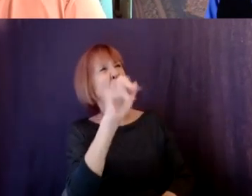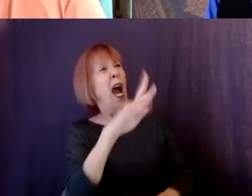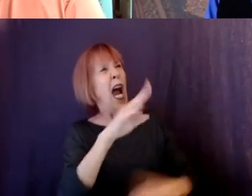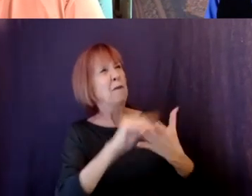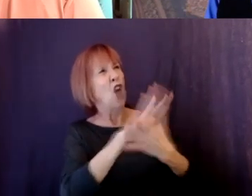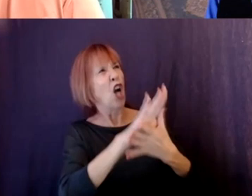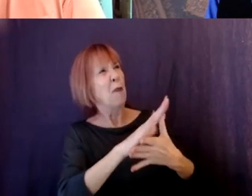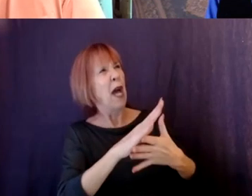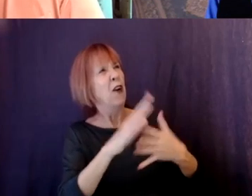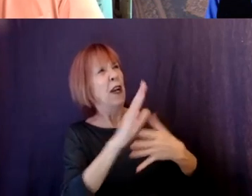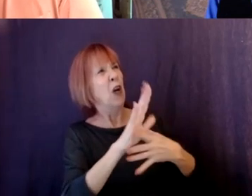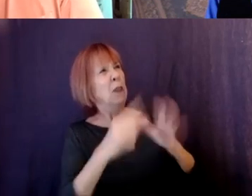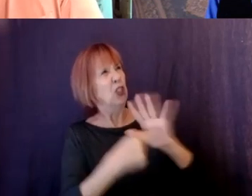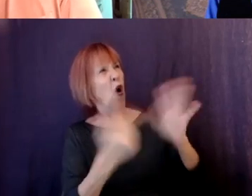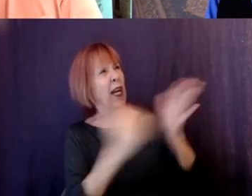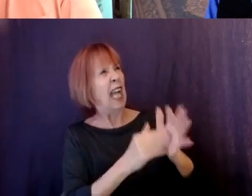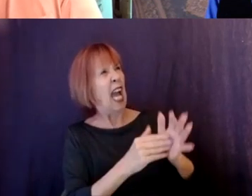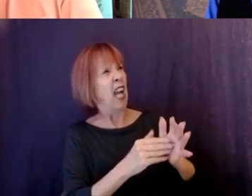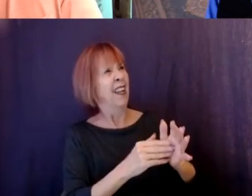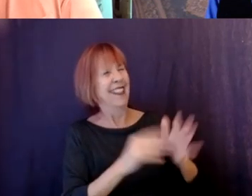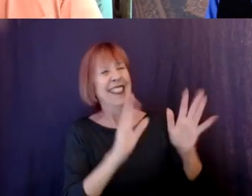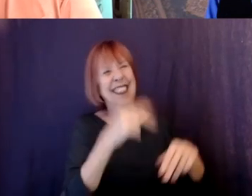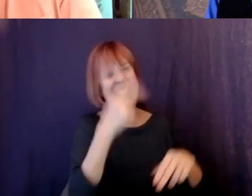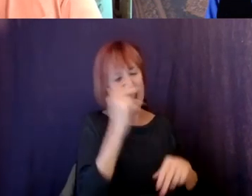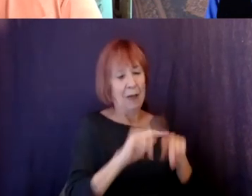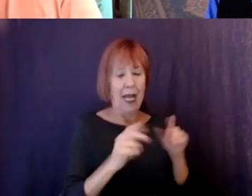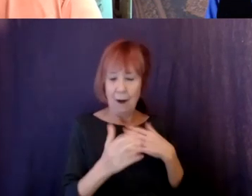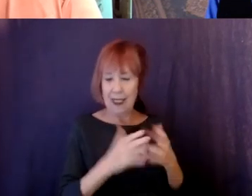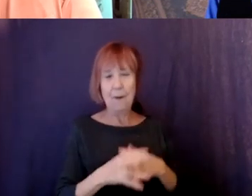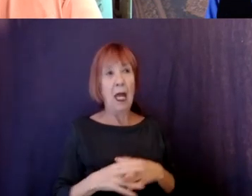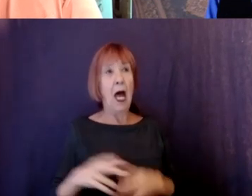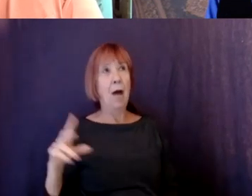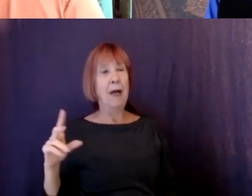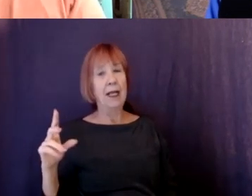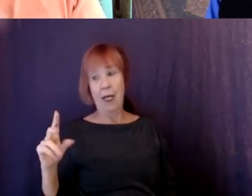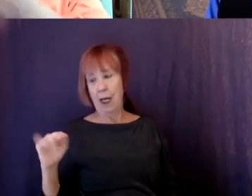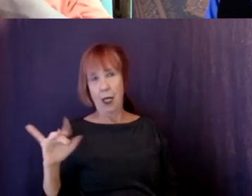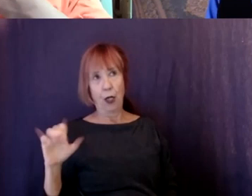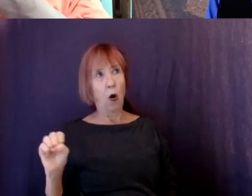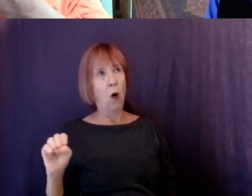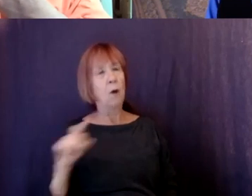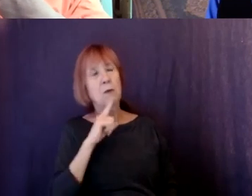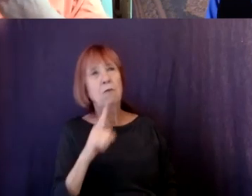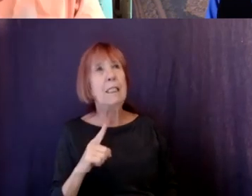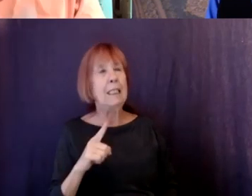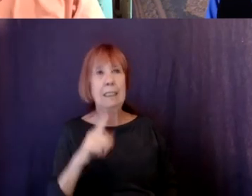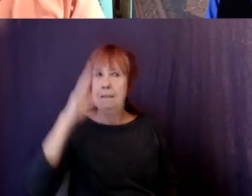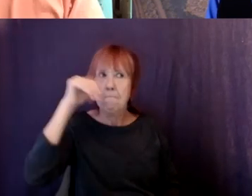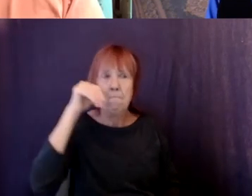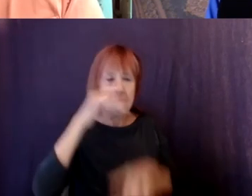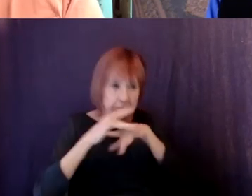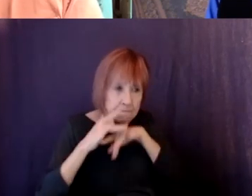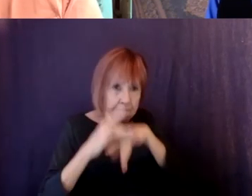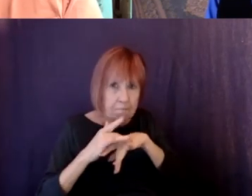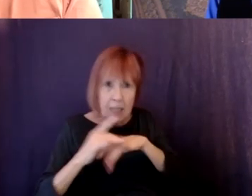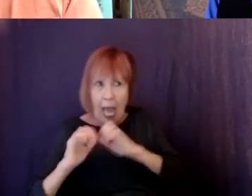long story a little shorter, Nicole was really just like a dog in a bone, just really trying to figure out how we could find these people.